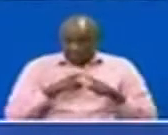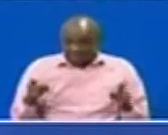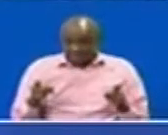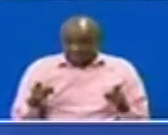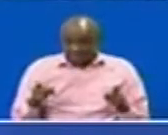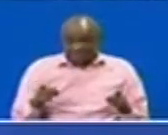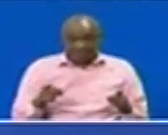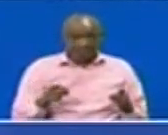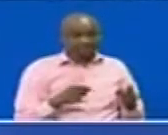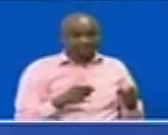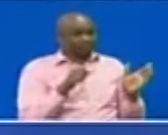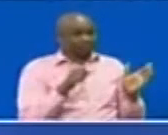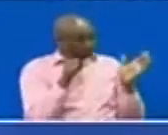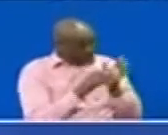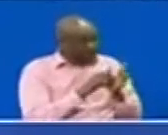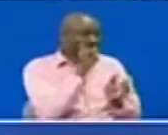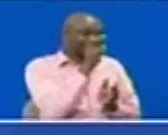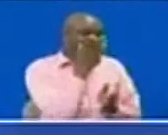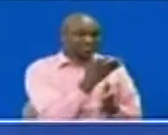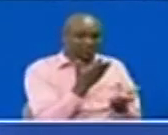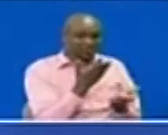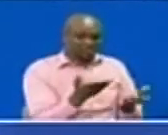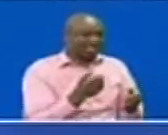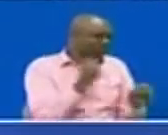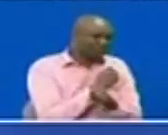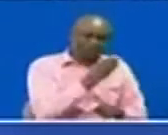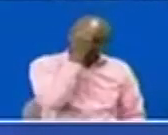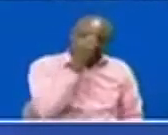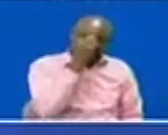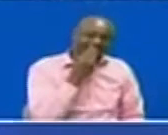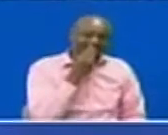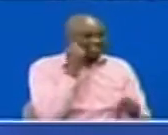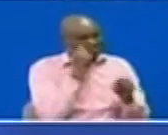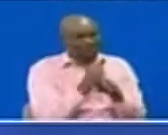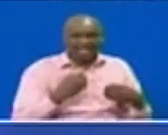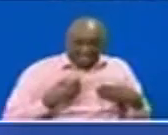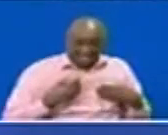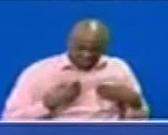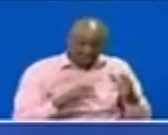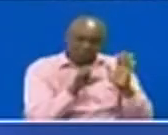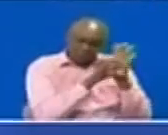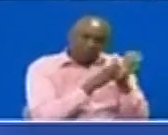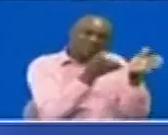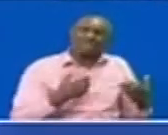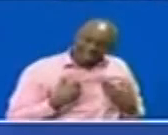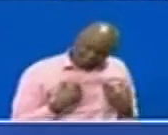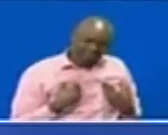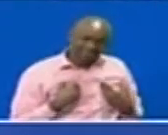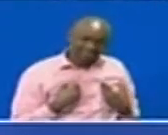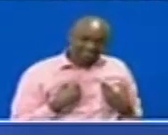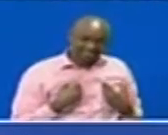But you see, the problem I see with that is that we cannot pretend that we are not working under the current constitution that we are working